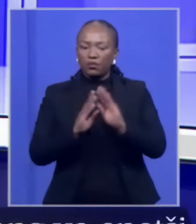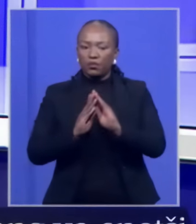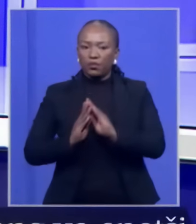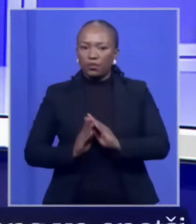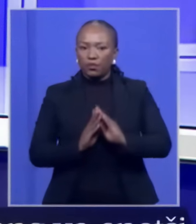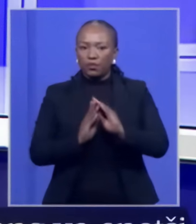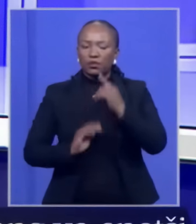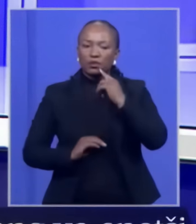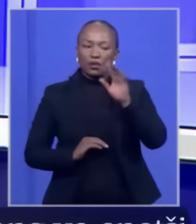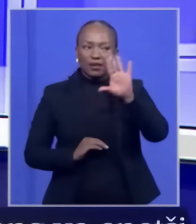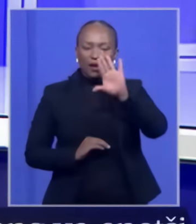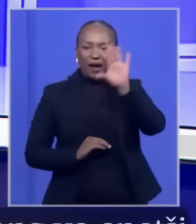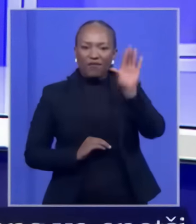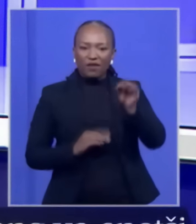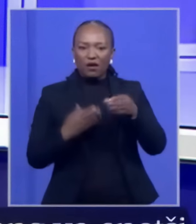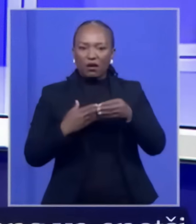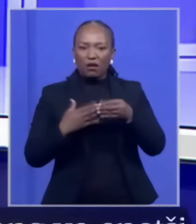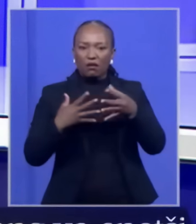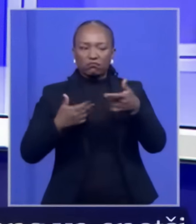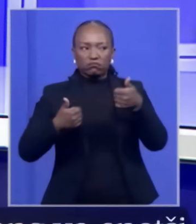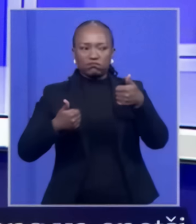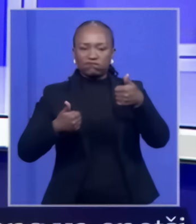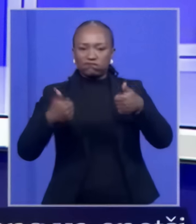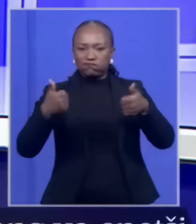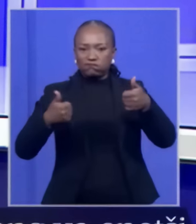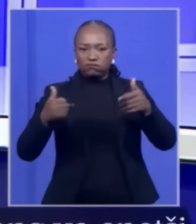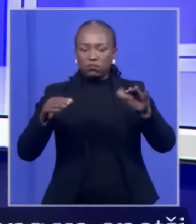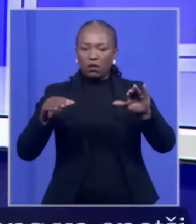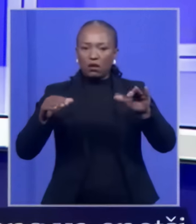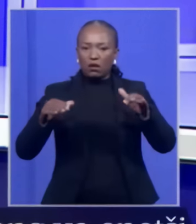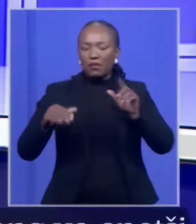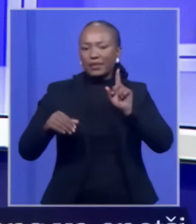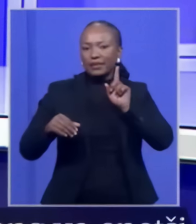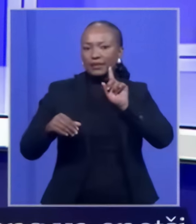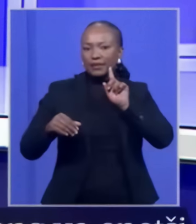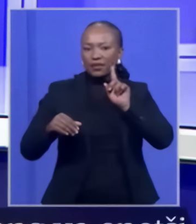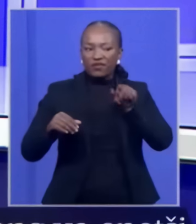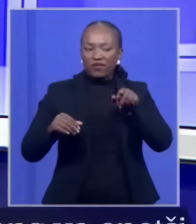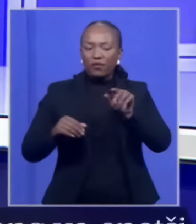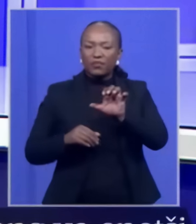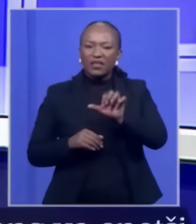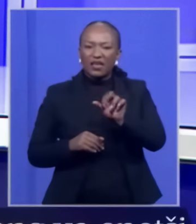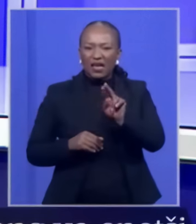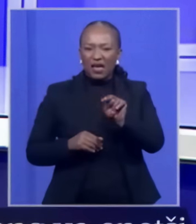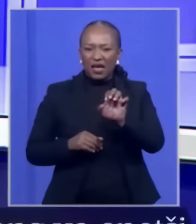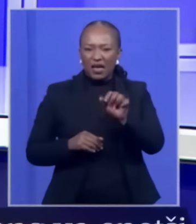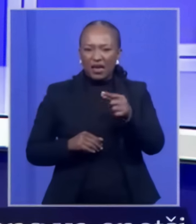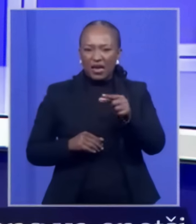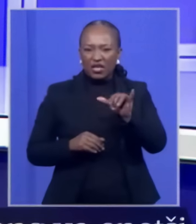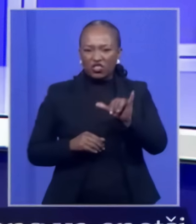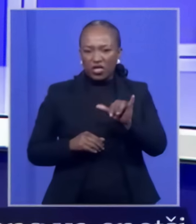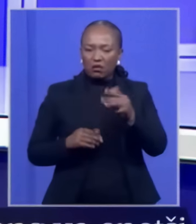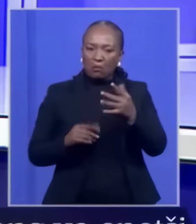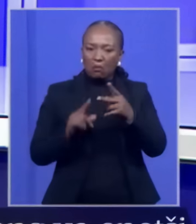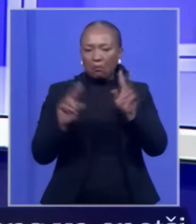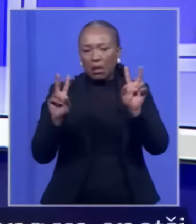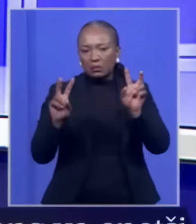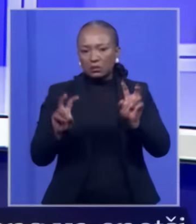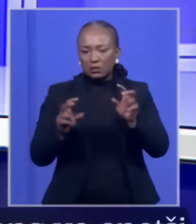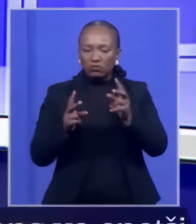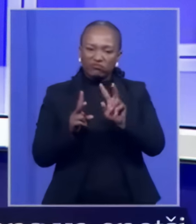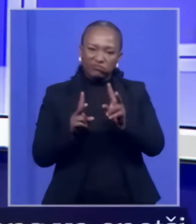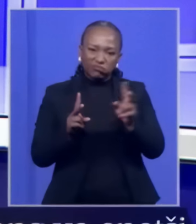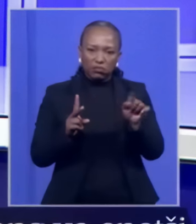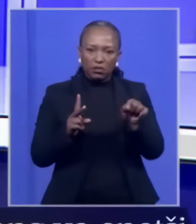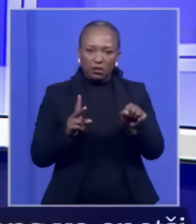ya Afrika ba swanetše go lebeledišiša ka go tsenelela tšeo di amanago le kgatelopele ya energy le go netefatša go godiša tšhireletšo ga mmogo le go